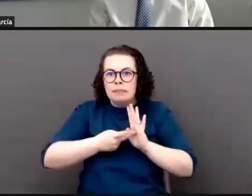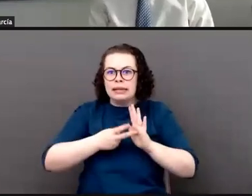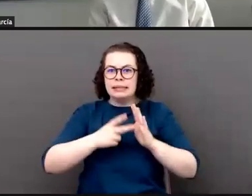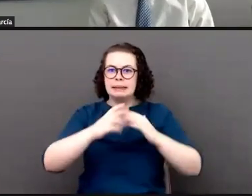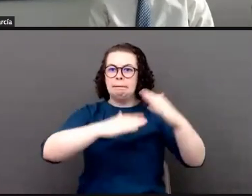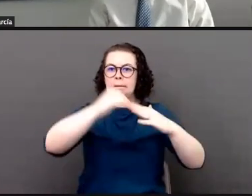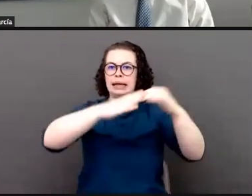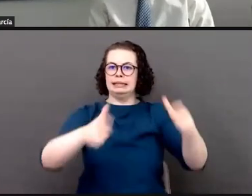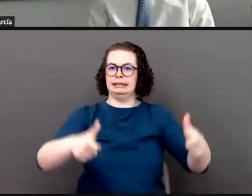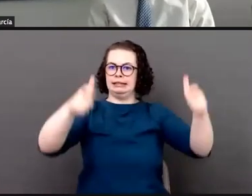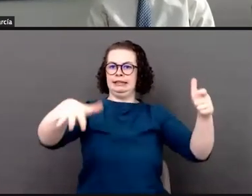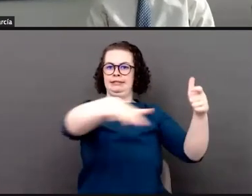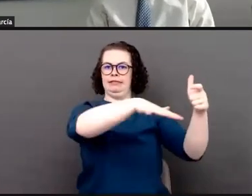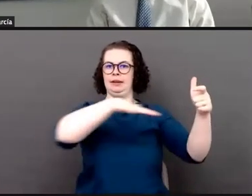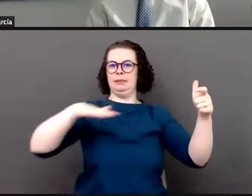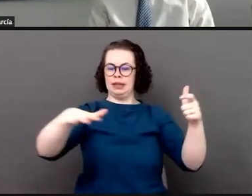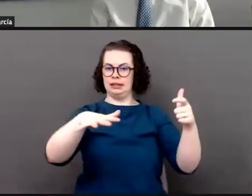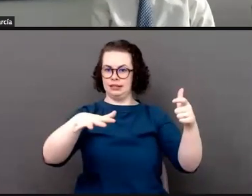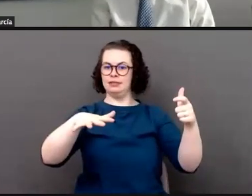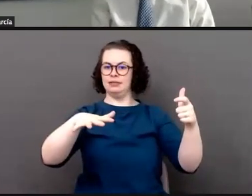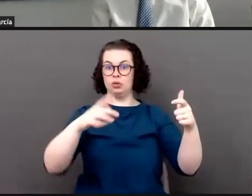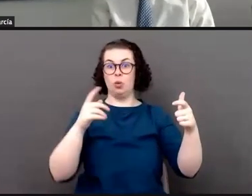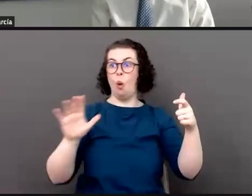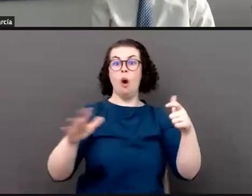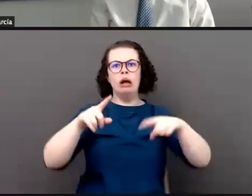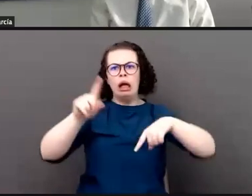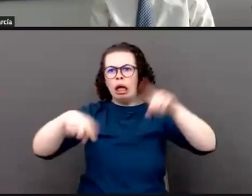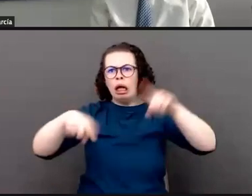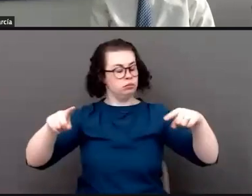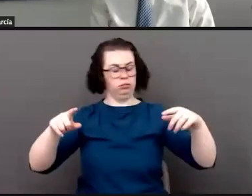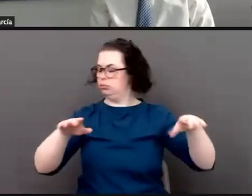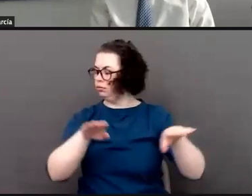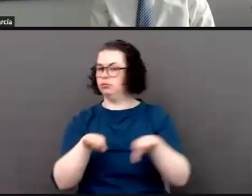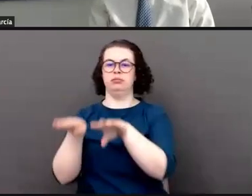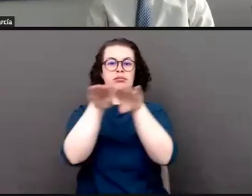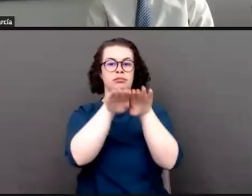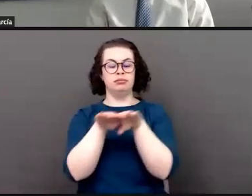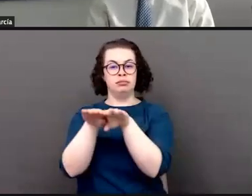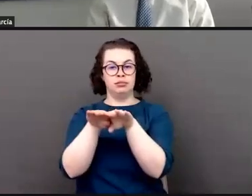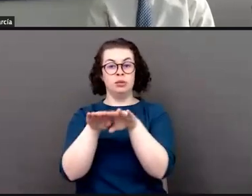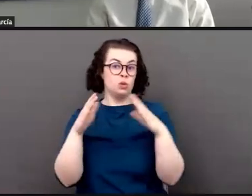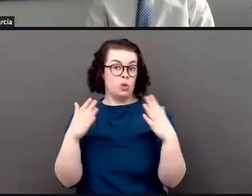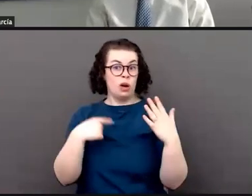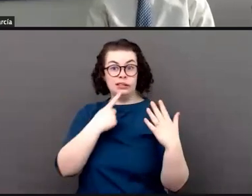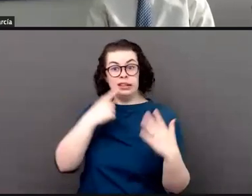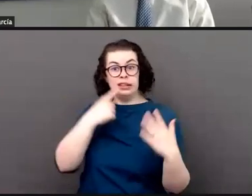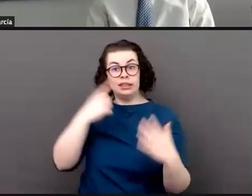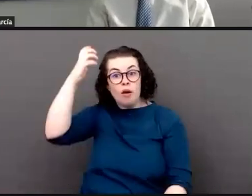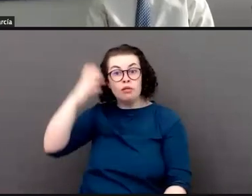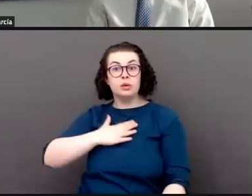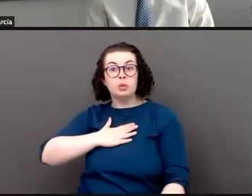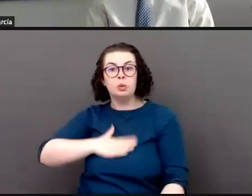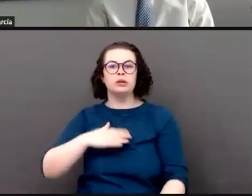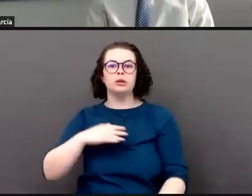standard. As I told, now the public administration, when they want to buy a building